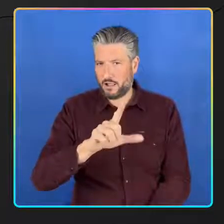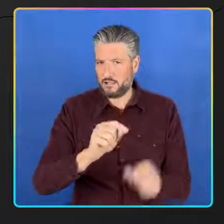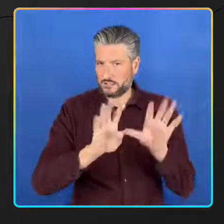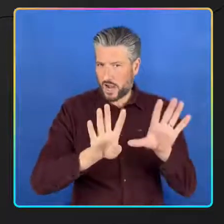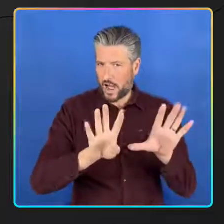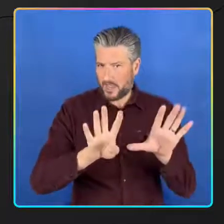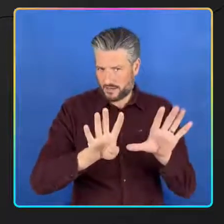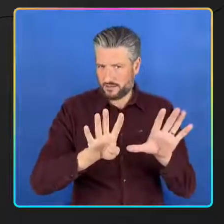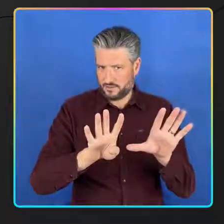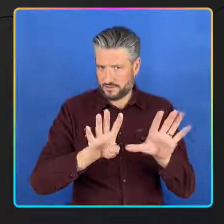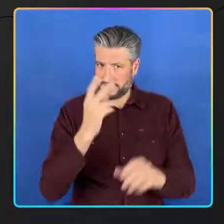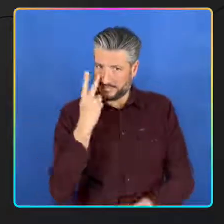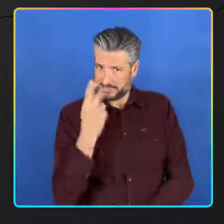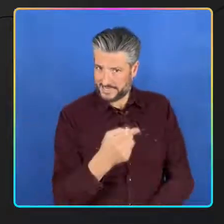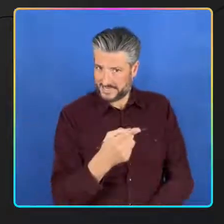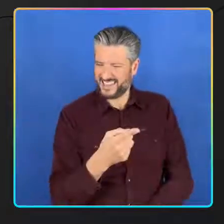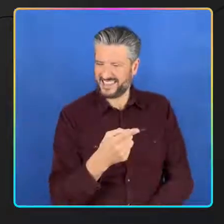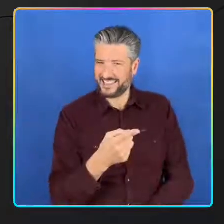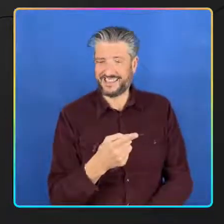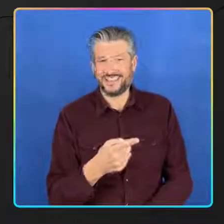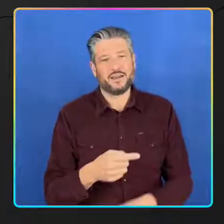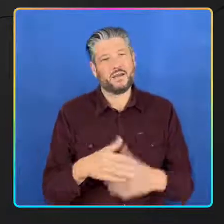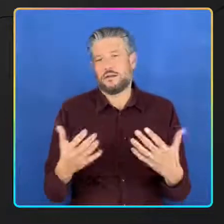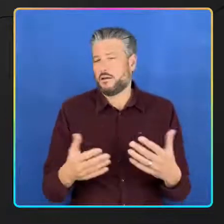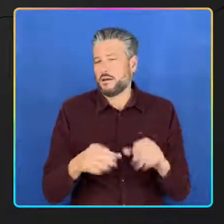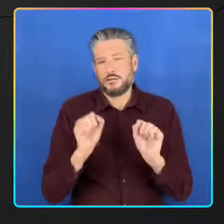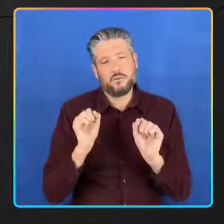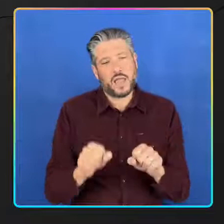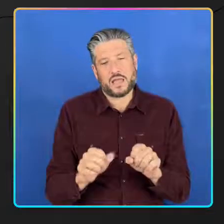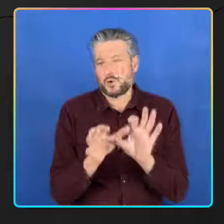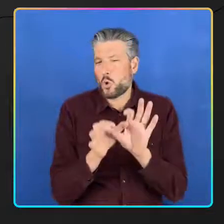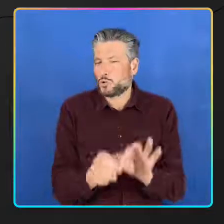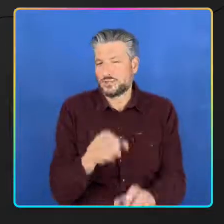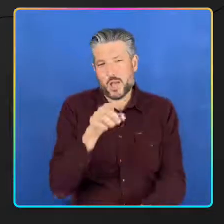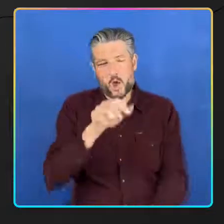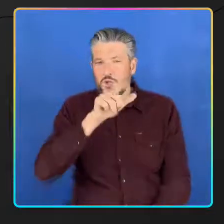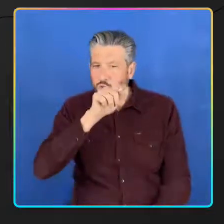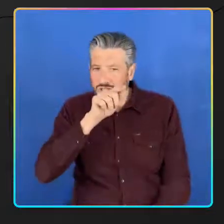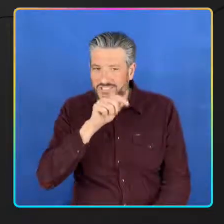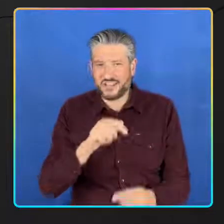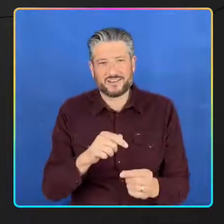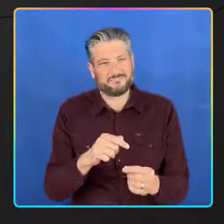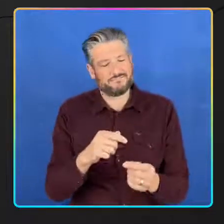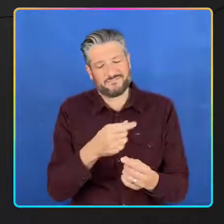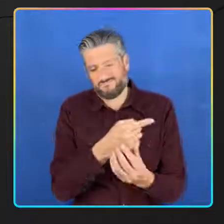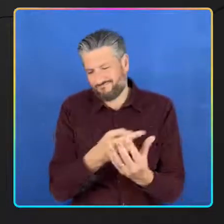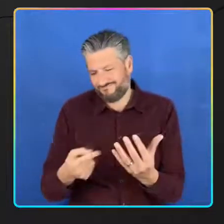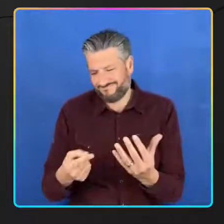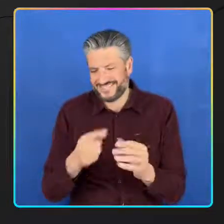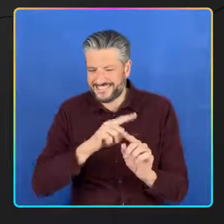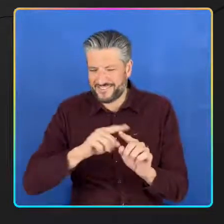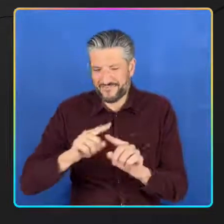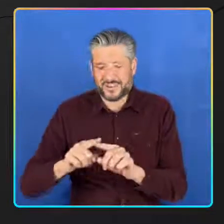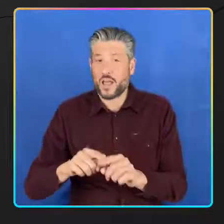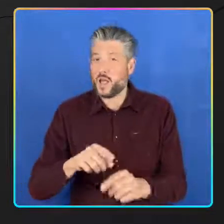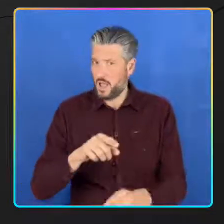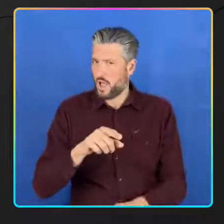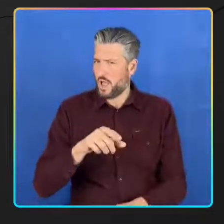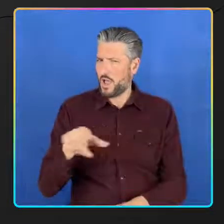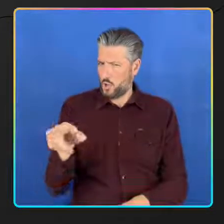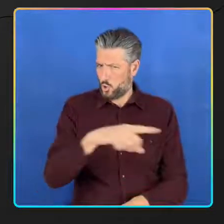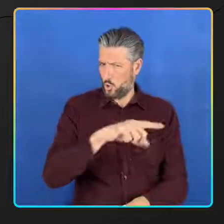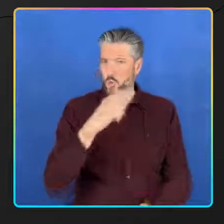sure you could contact Bea via Twitter another time, but do go and check out that show. There's lots of cool stuff happening